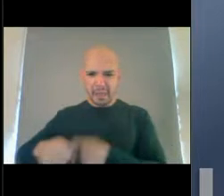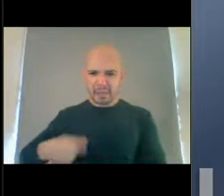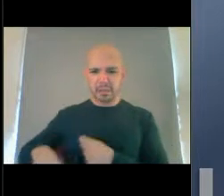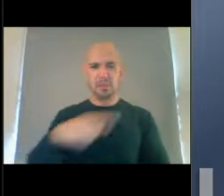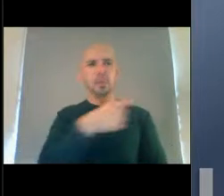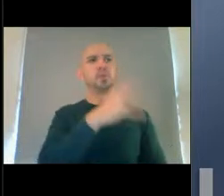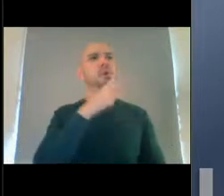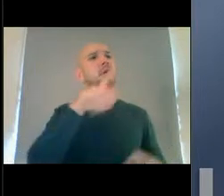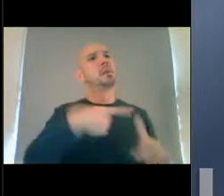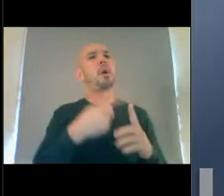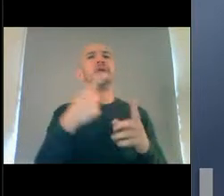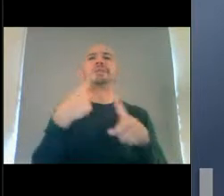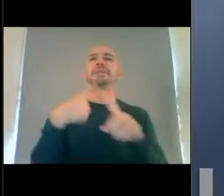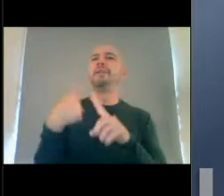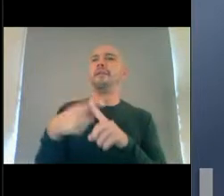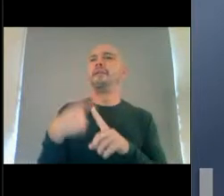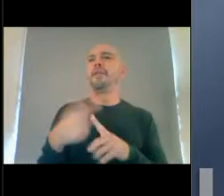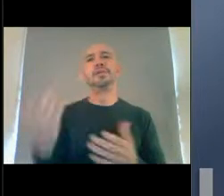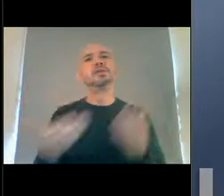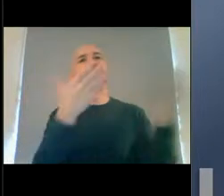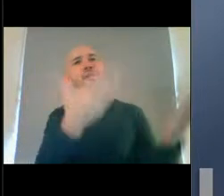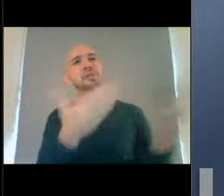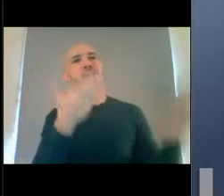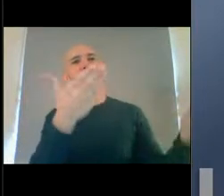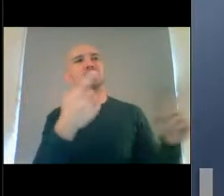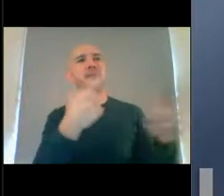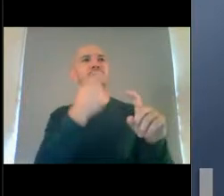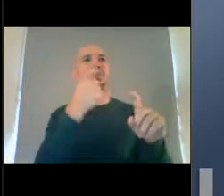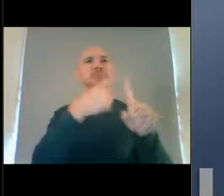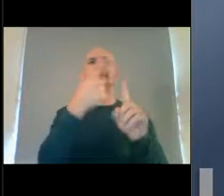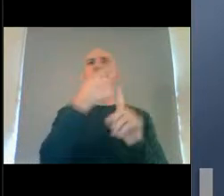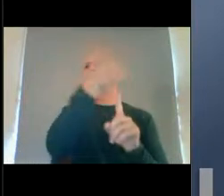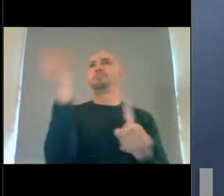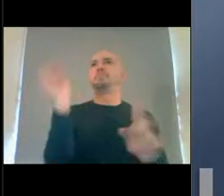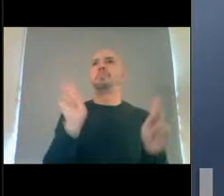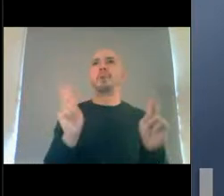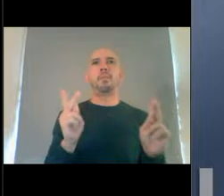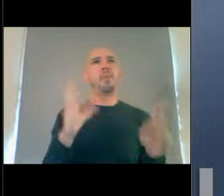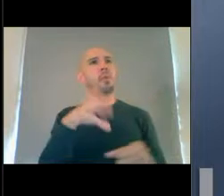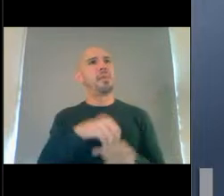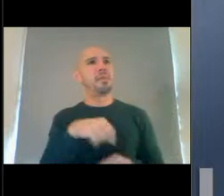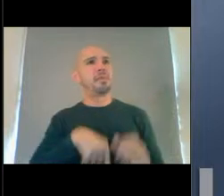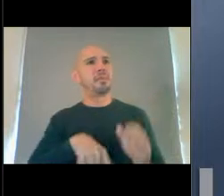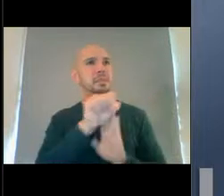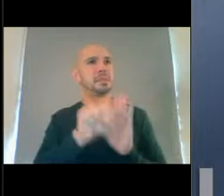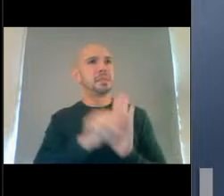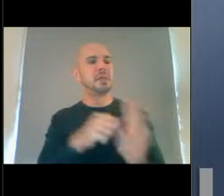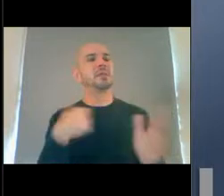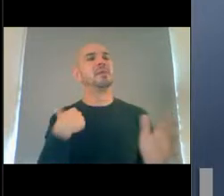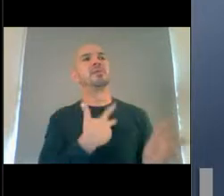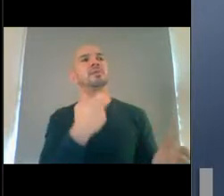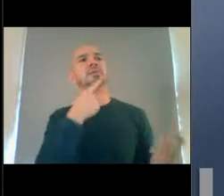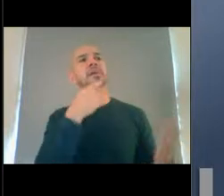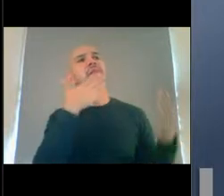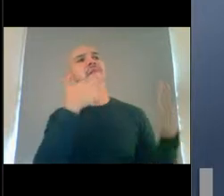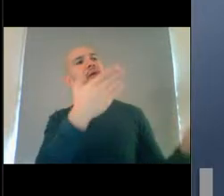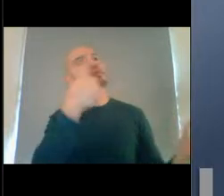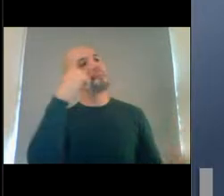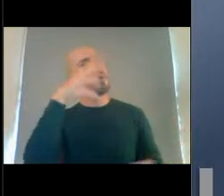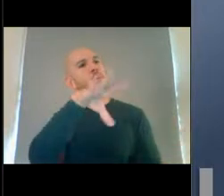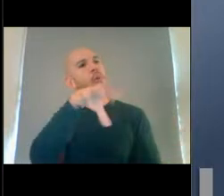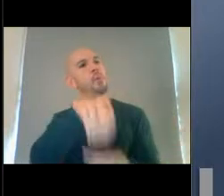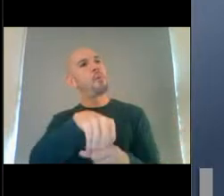the numerous suggestions that people from across the state made so we want to um thank you for incorporating those